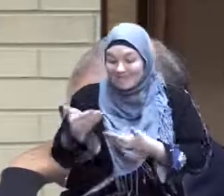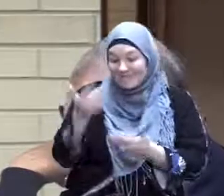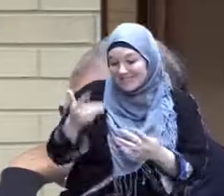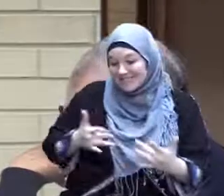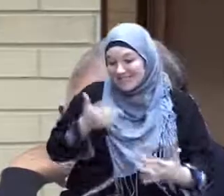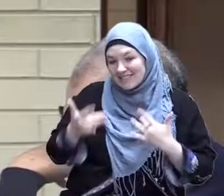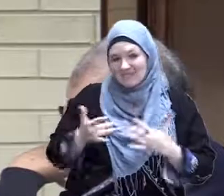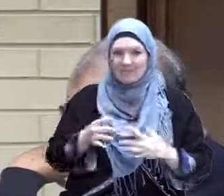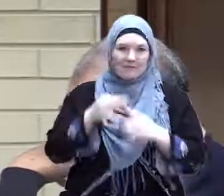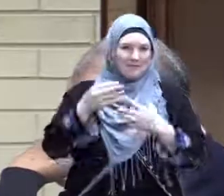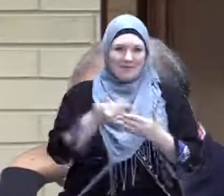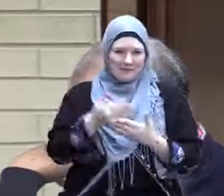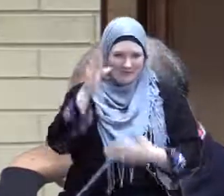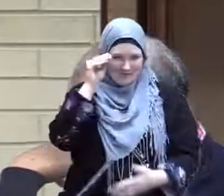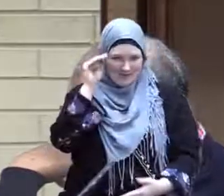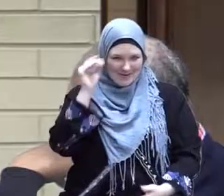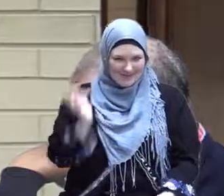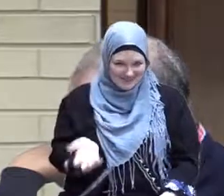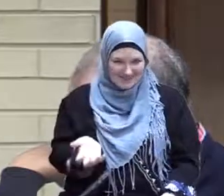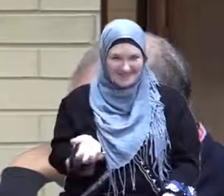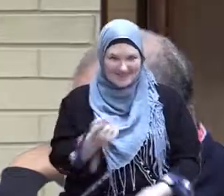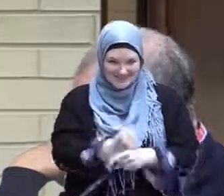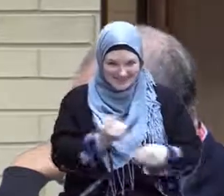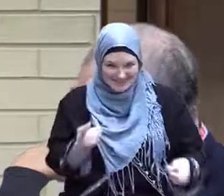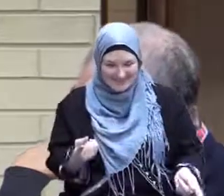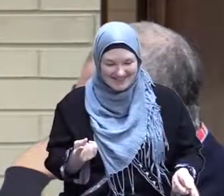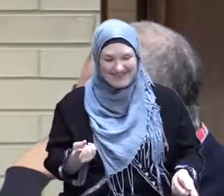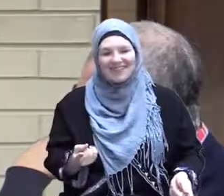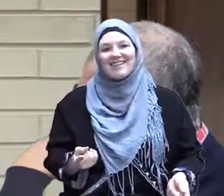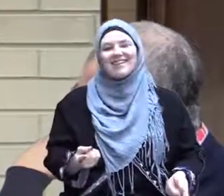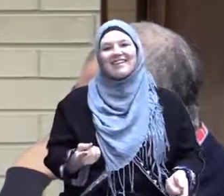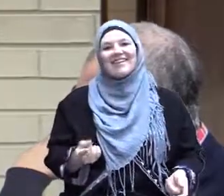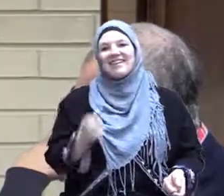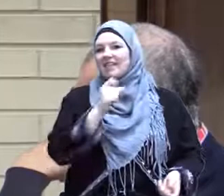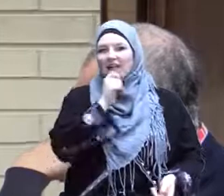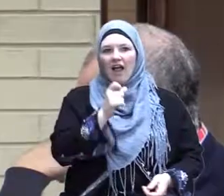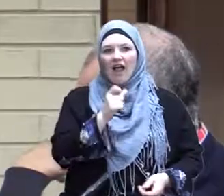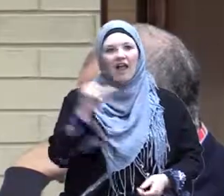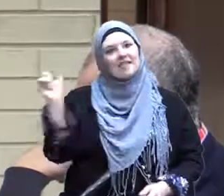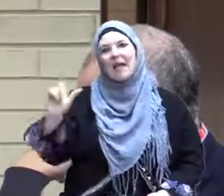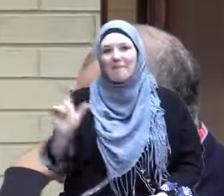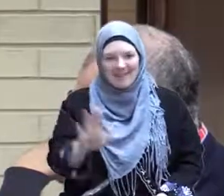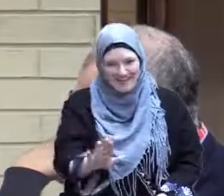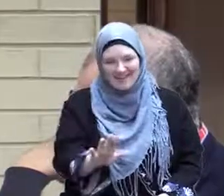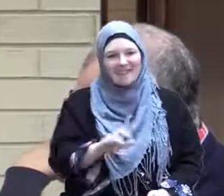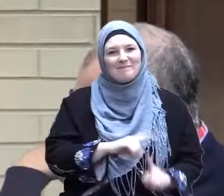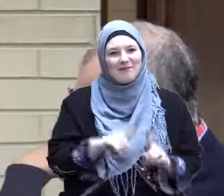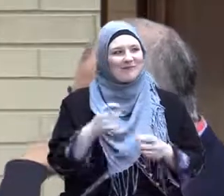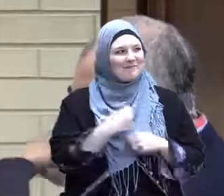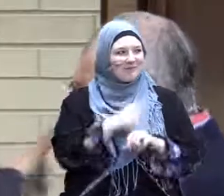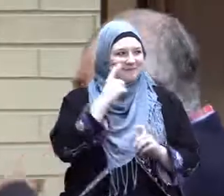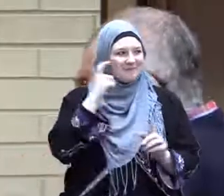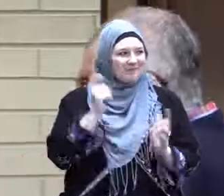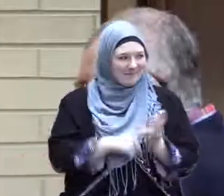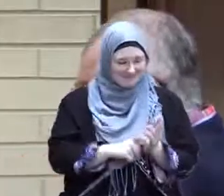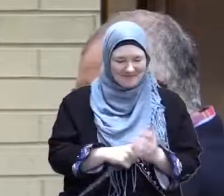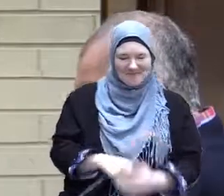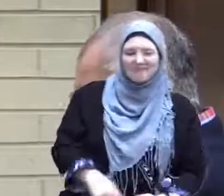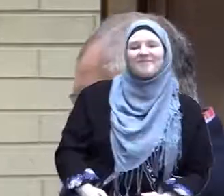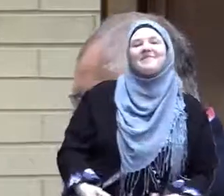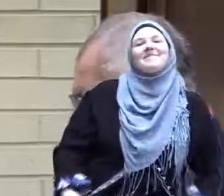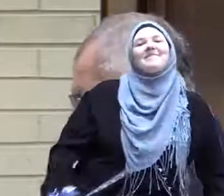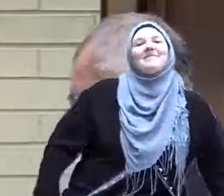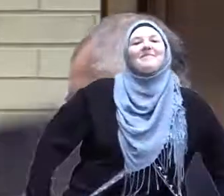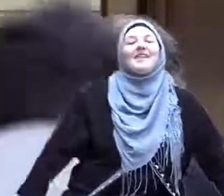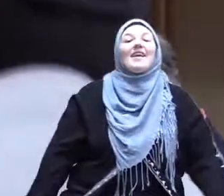especially baby boys, don't forget this, right? Which is not Islamic, but I just wanted to make this point. So